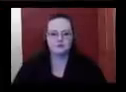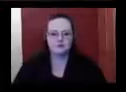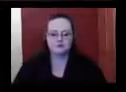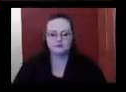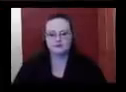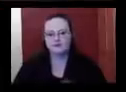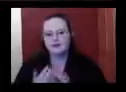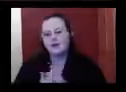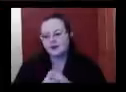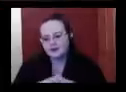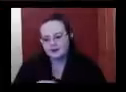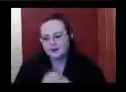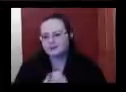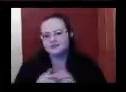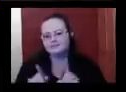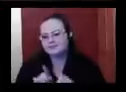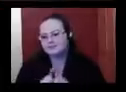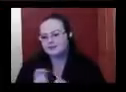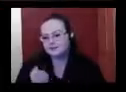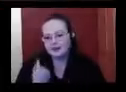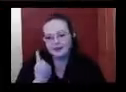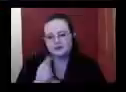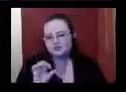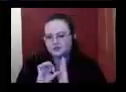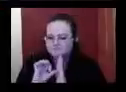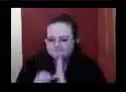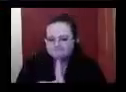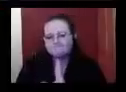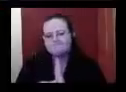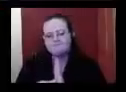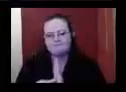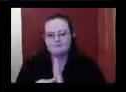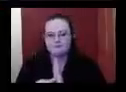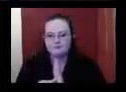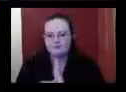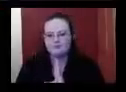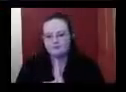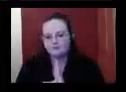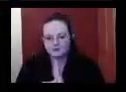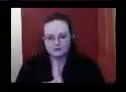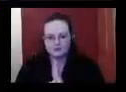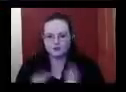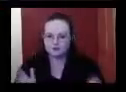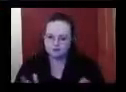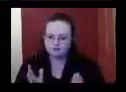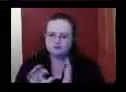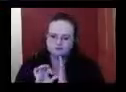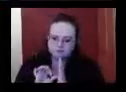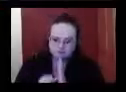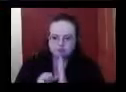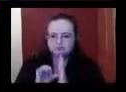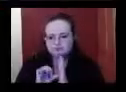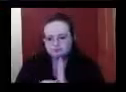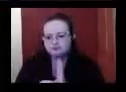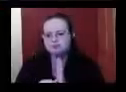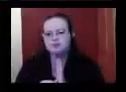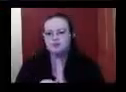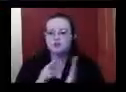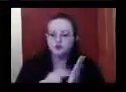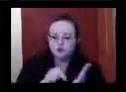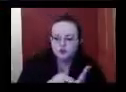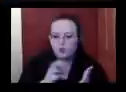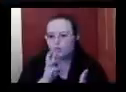Hand hygiene, as it was last year, will be emphasized again this year with both soap and water,